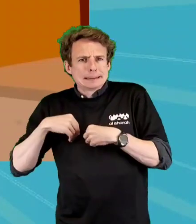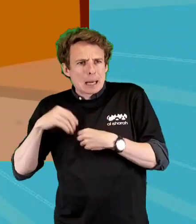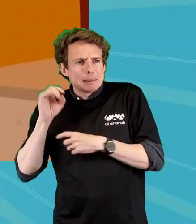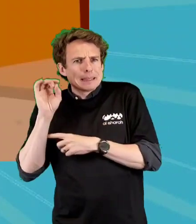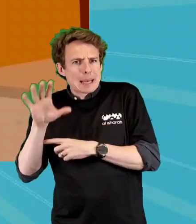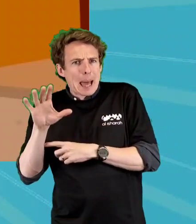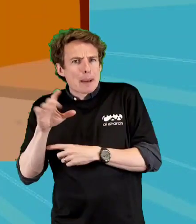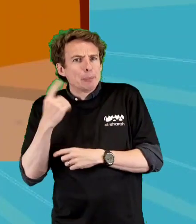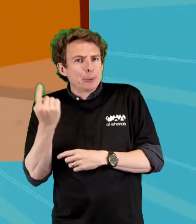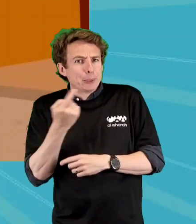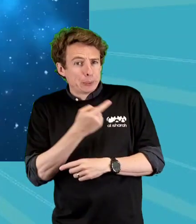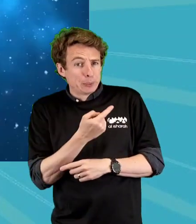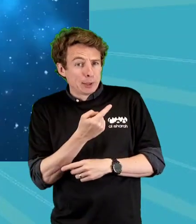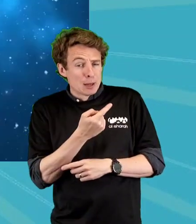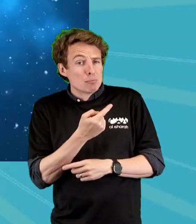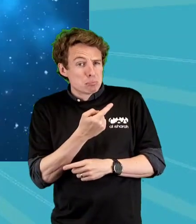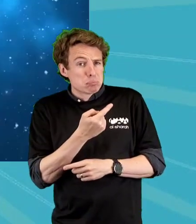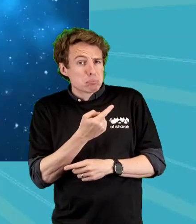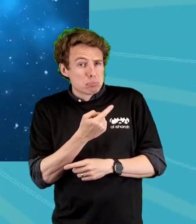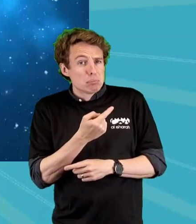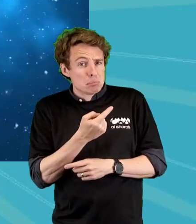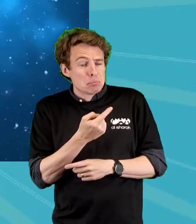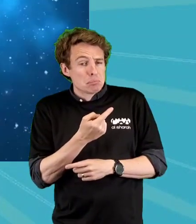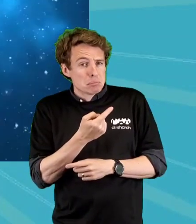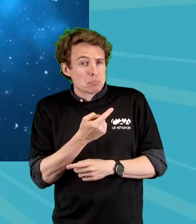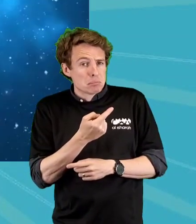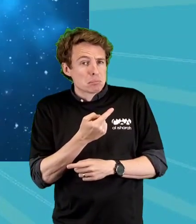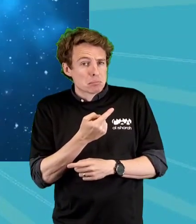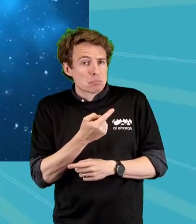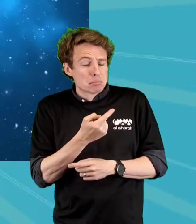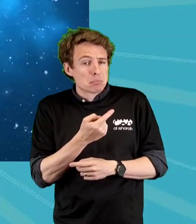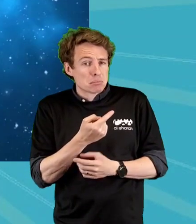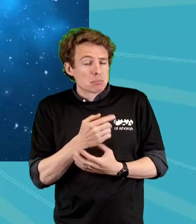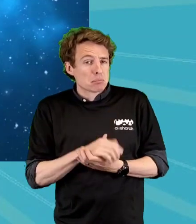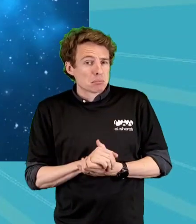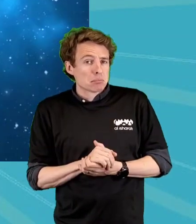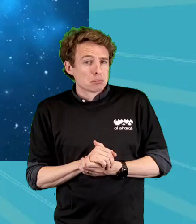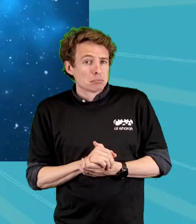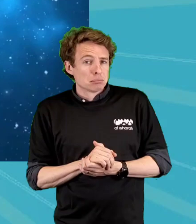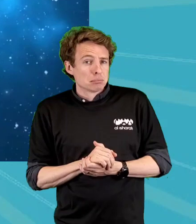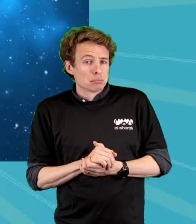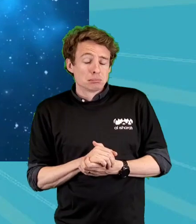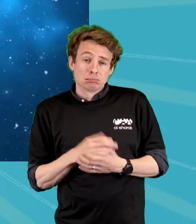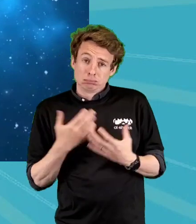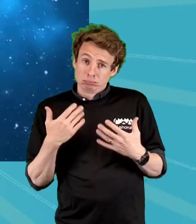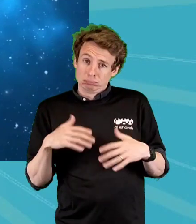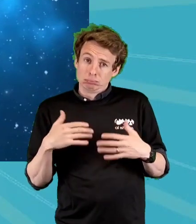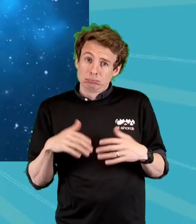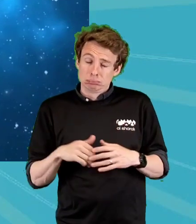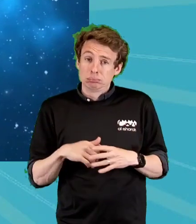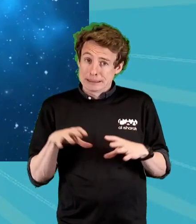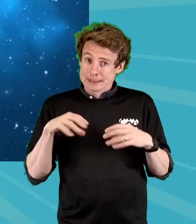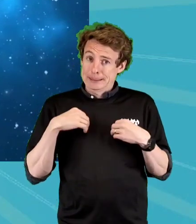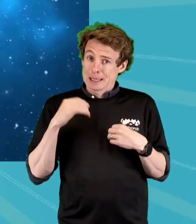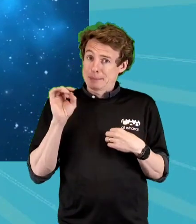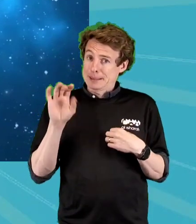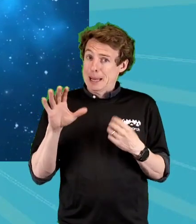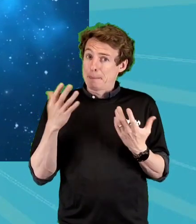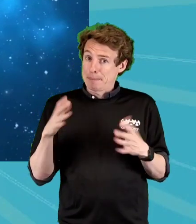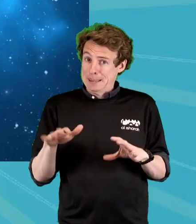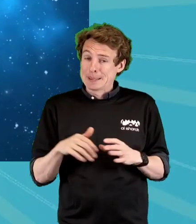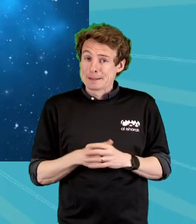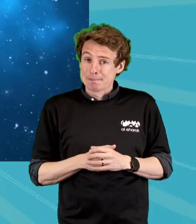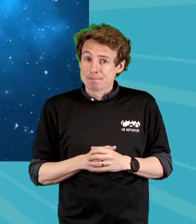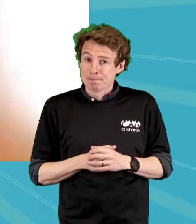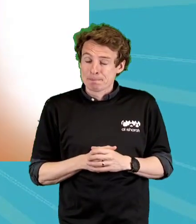to accept Islam, such as Amr bin As, Khalid bin Walid, and Uthman